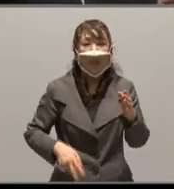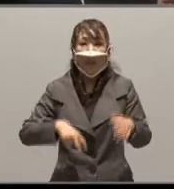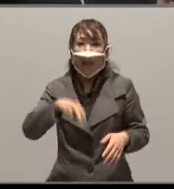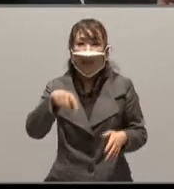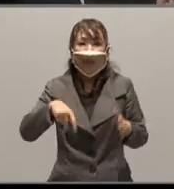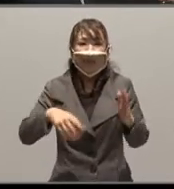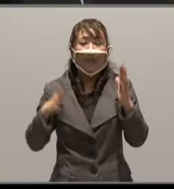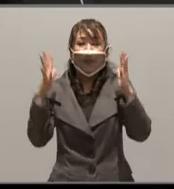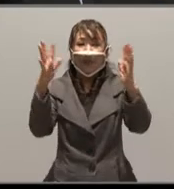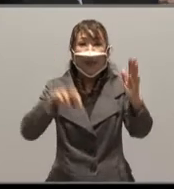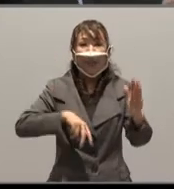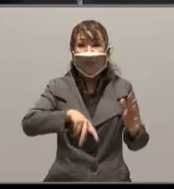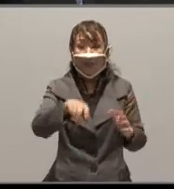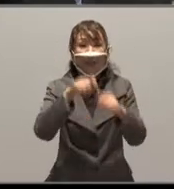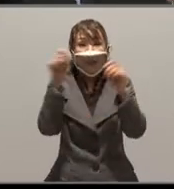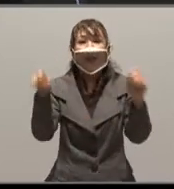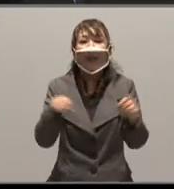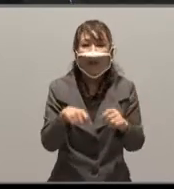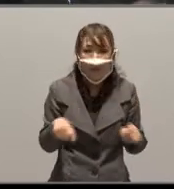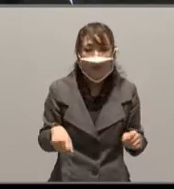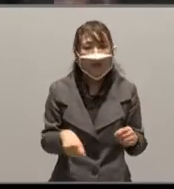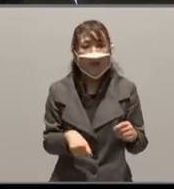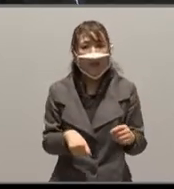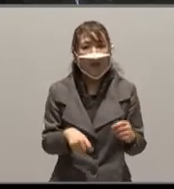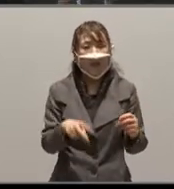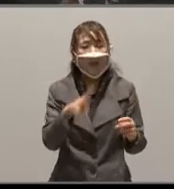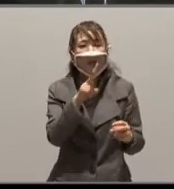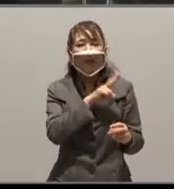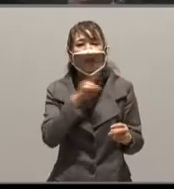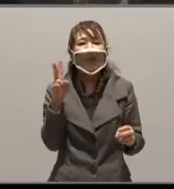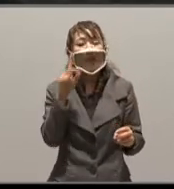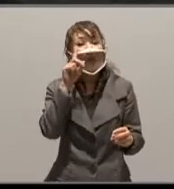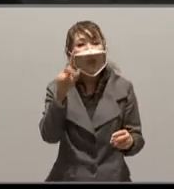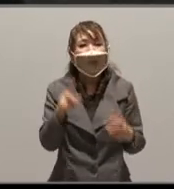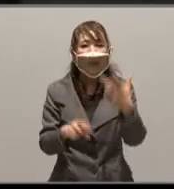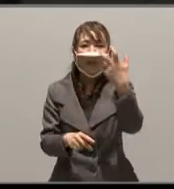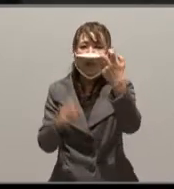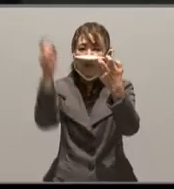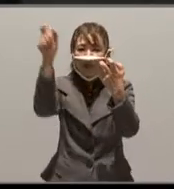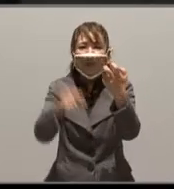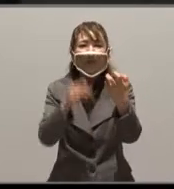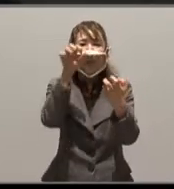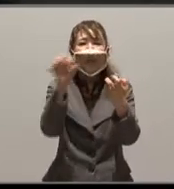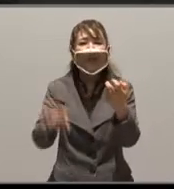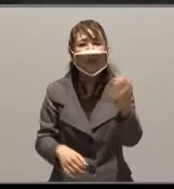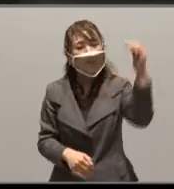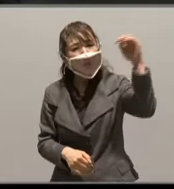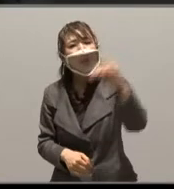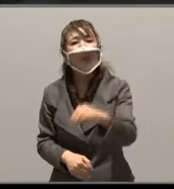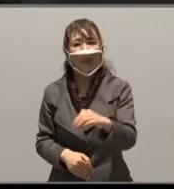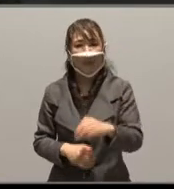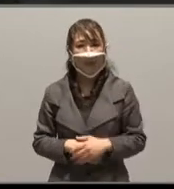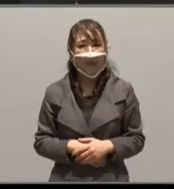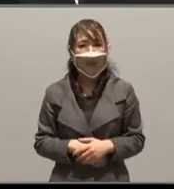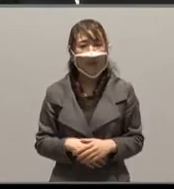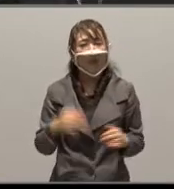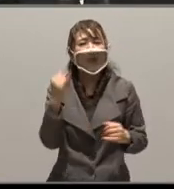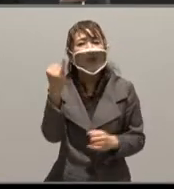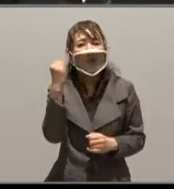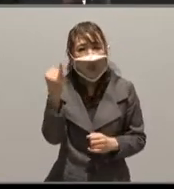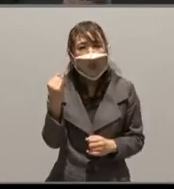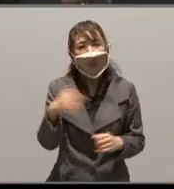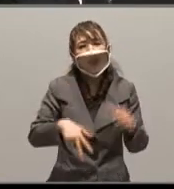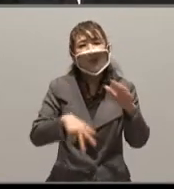level of stress and it went down to half. And in the second day, it went down close to 70%, by